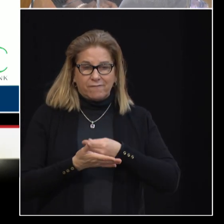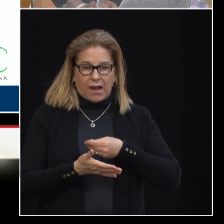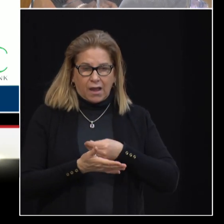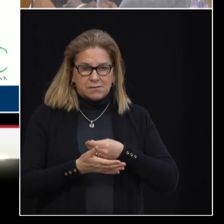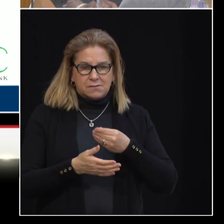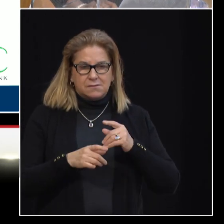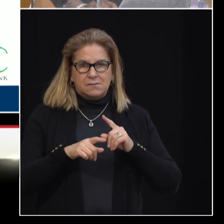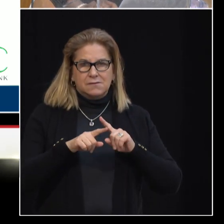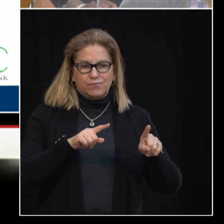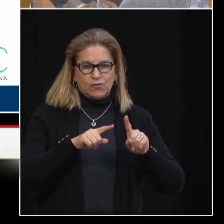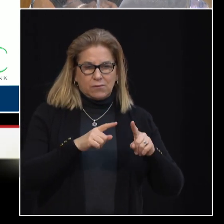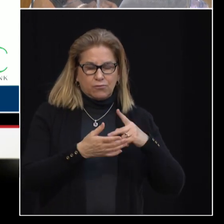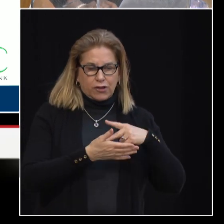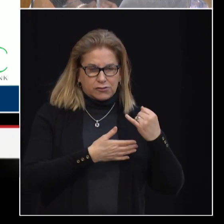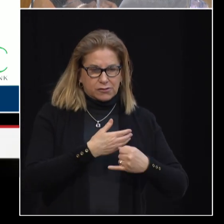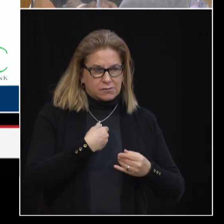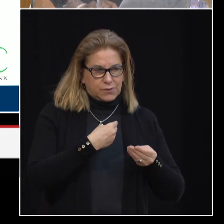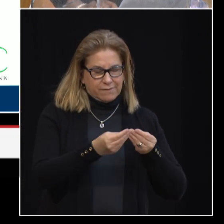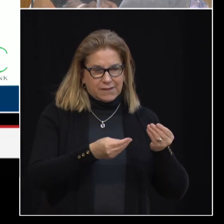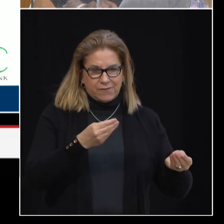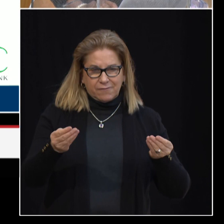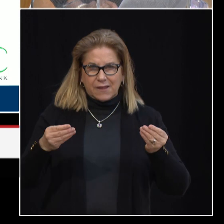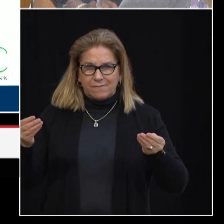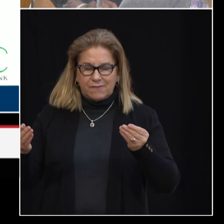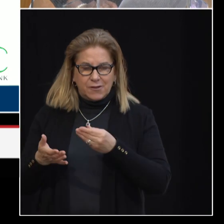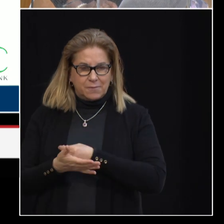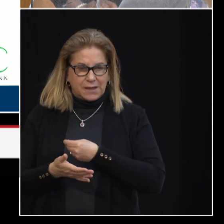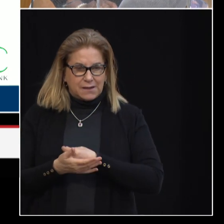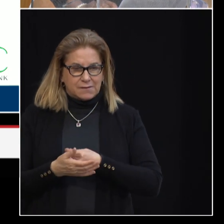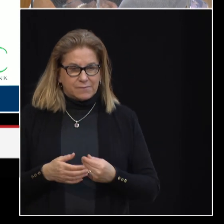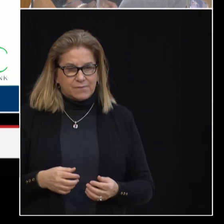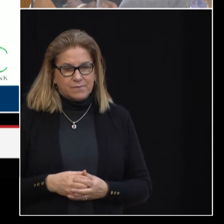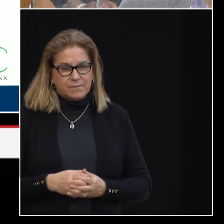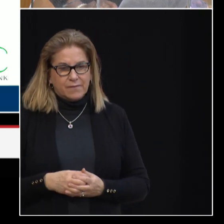affordable loans to deploy clean energy systems,